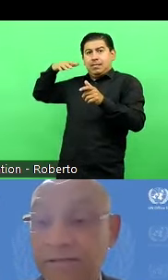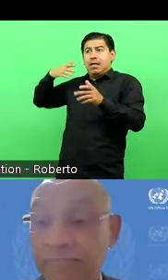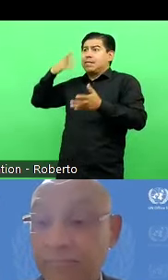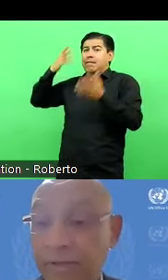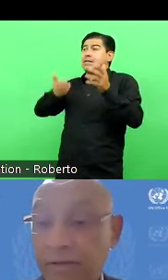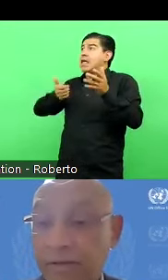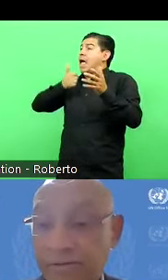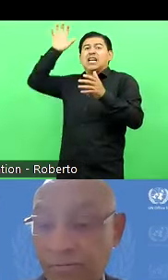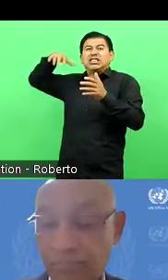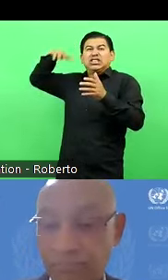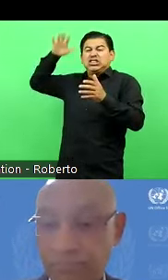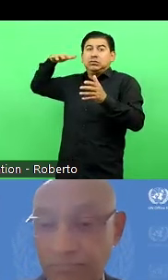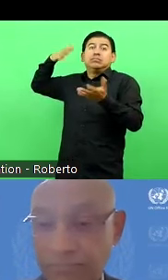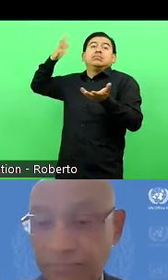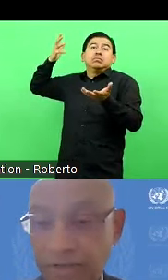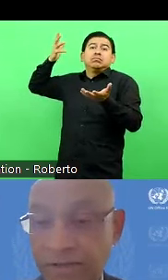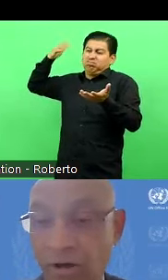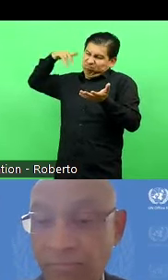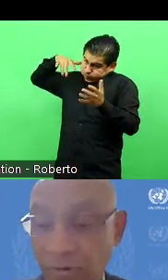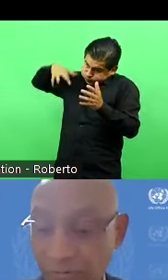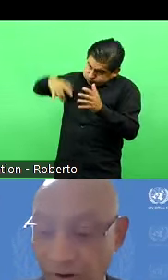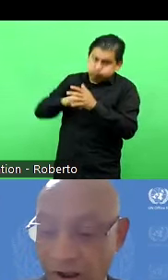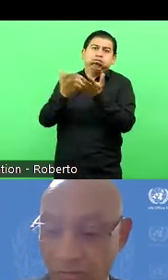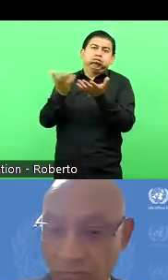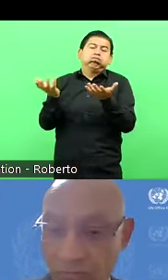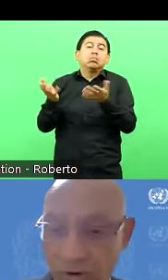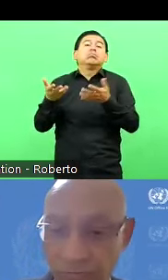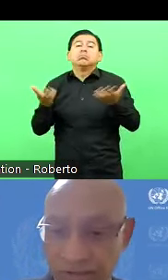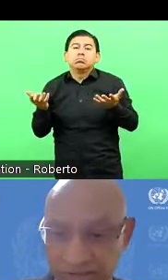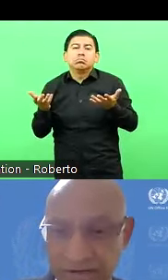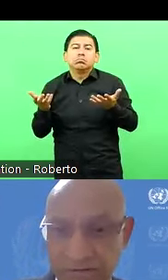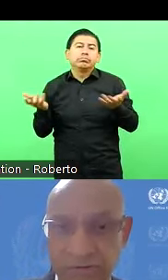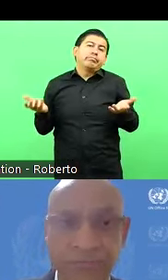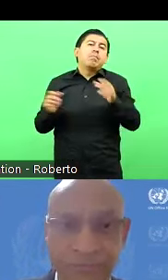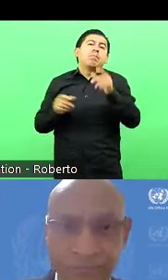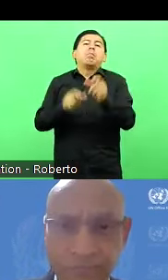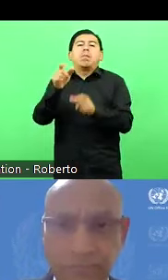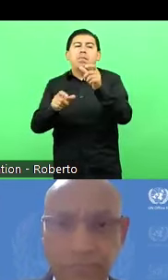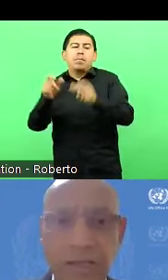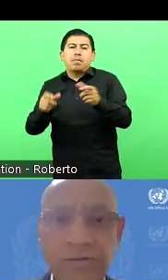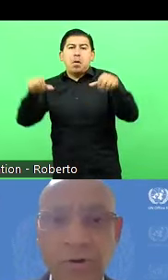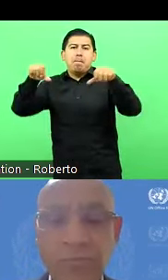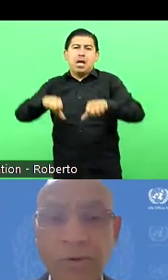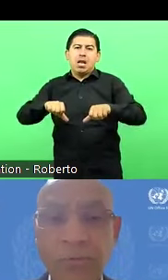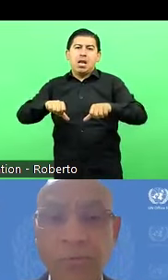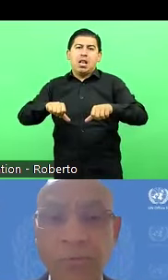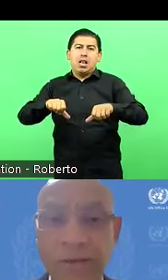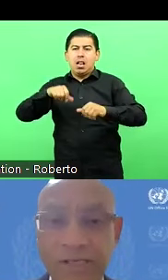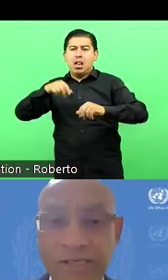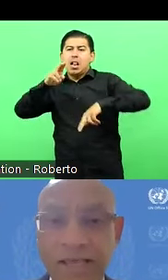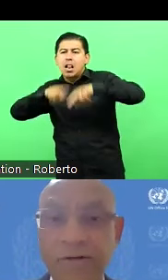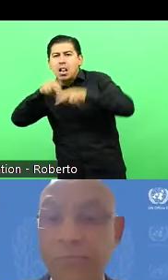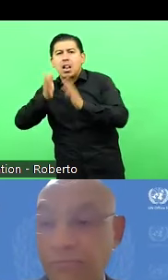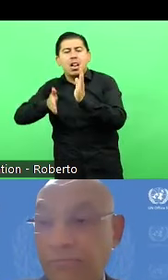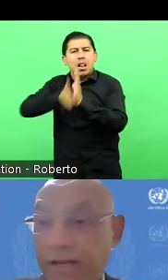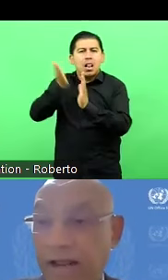disaster. So it's all about what we decide to do. So we say